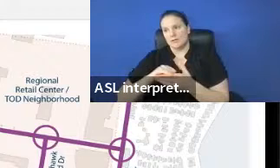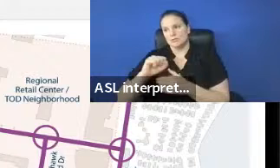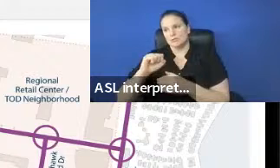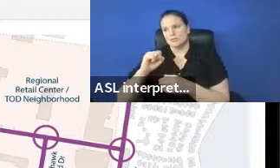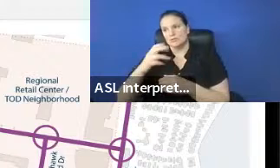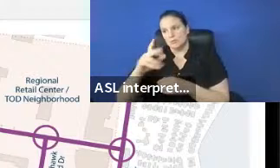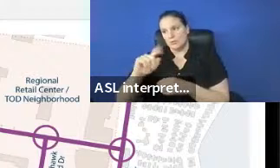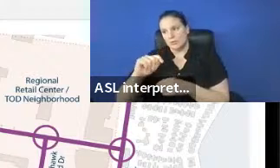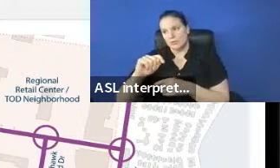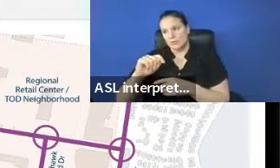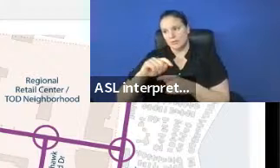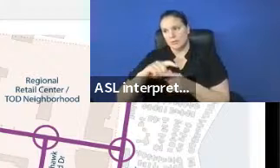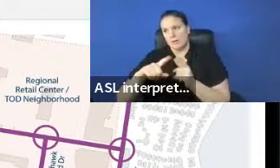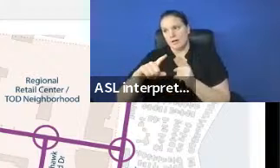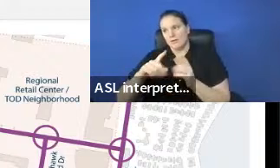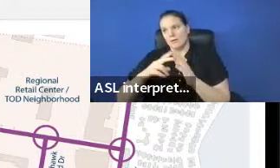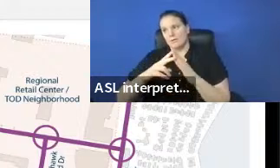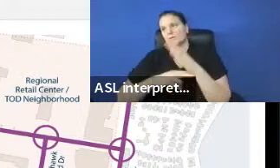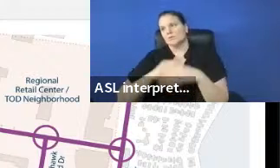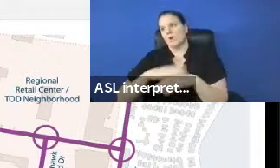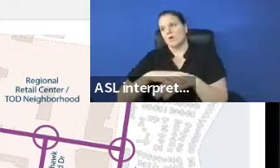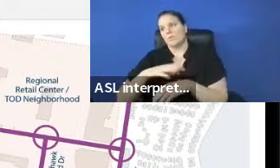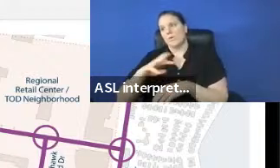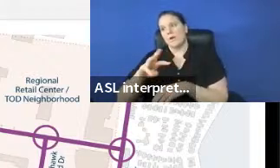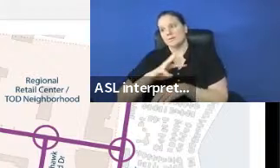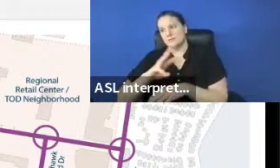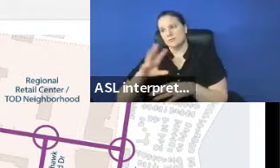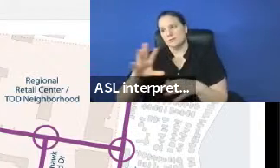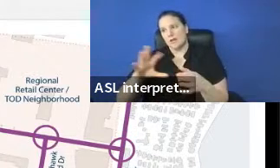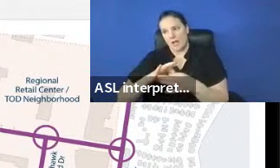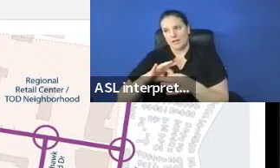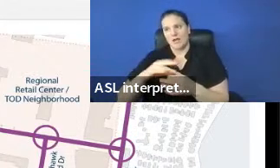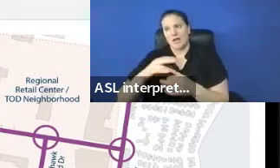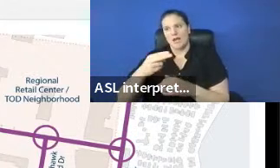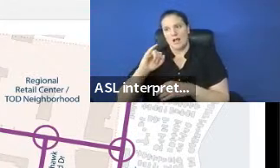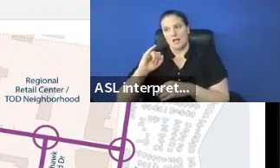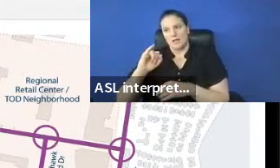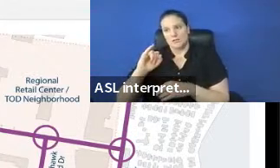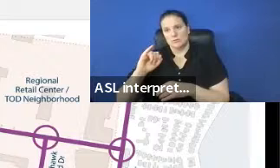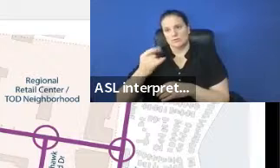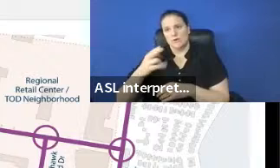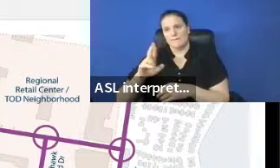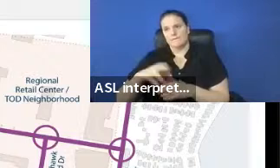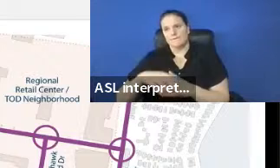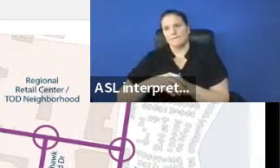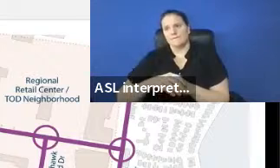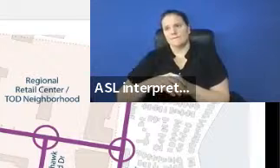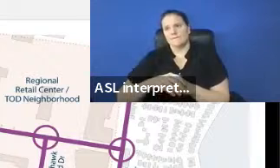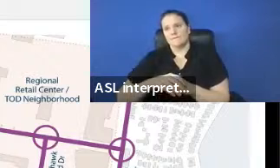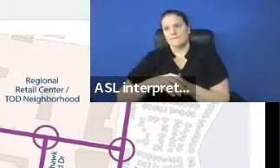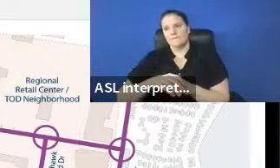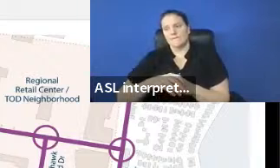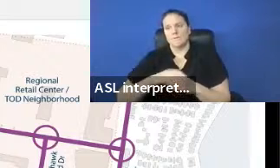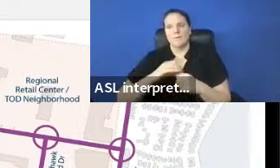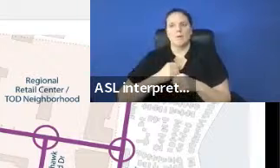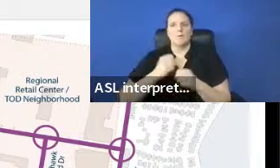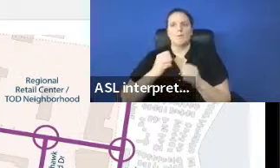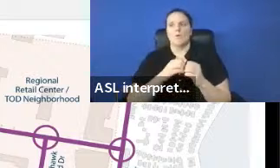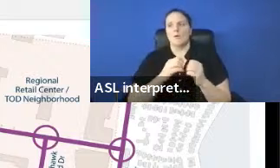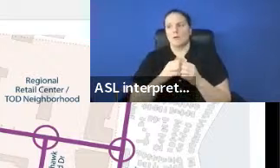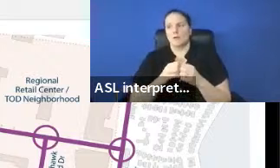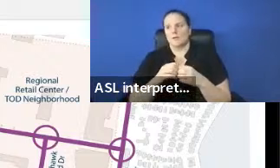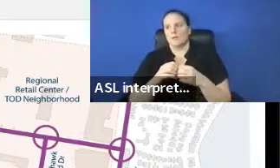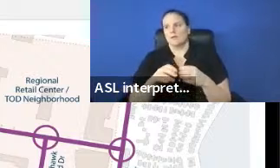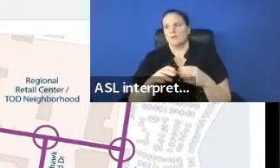west side to connect through to Hayden Island Drive to potentially create a more complete street grid.